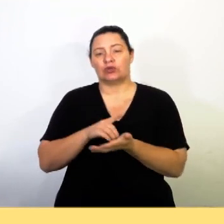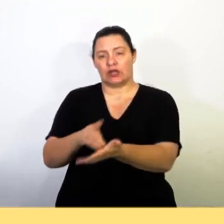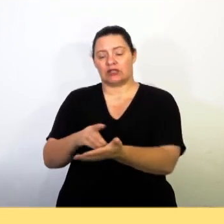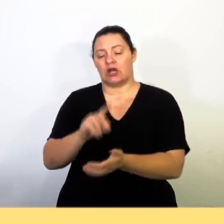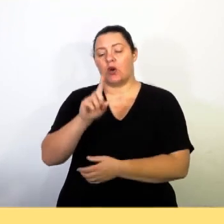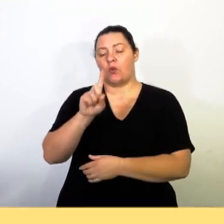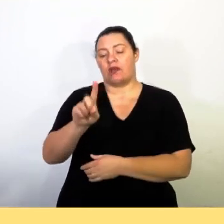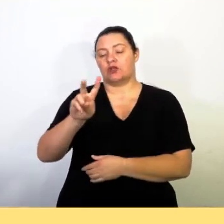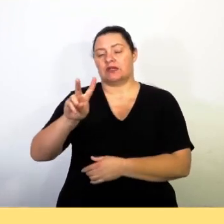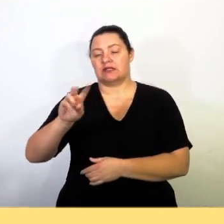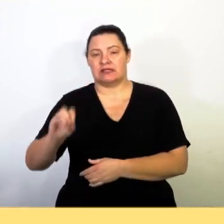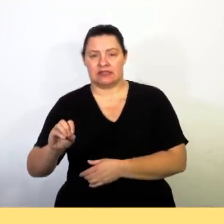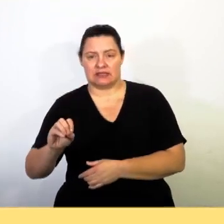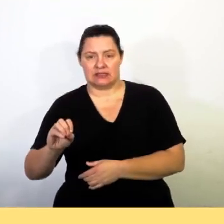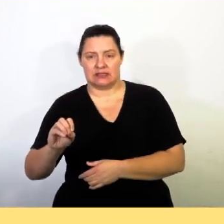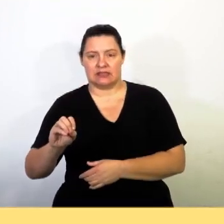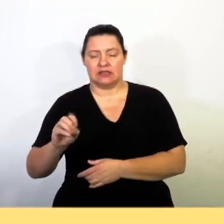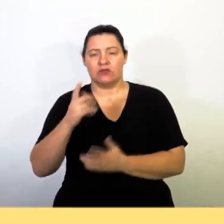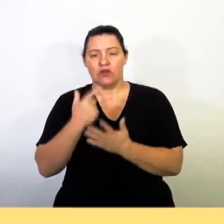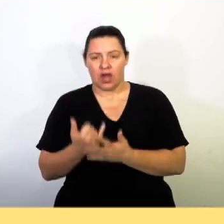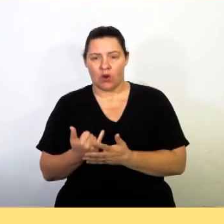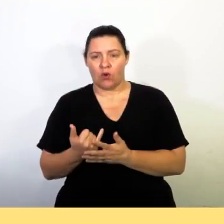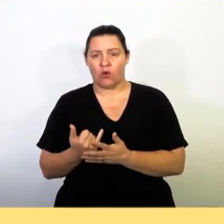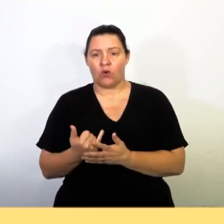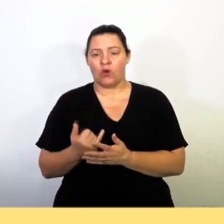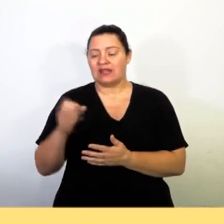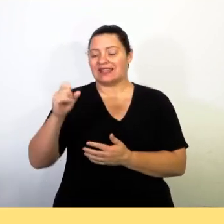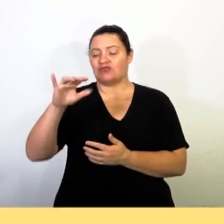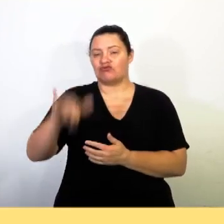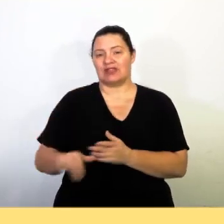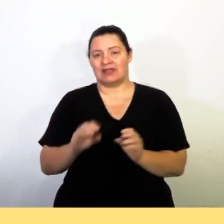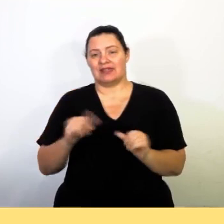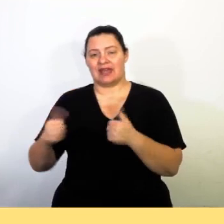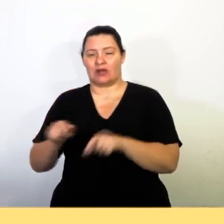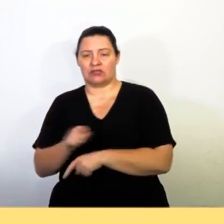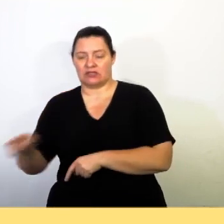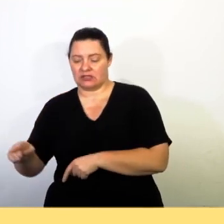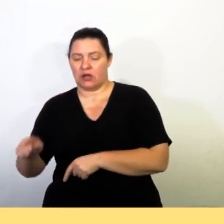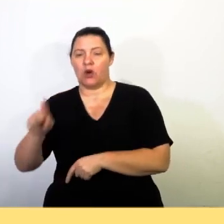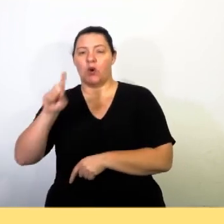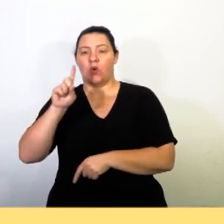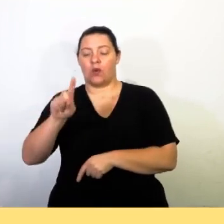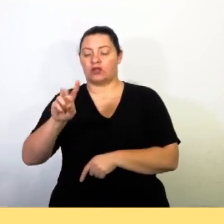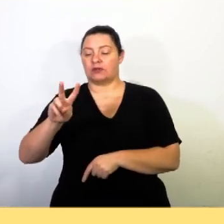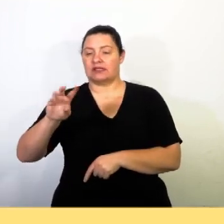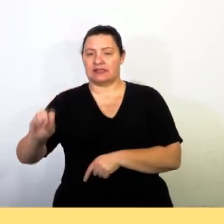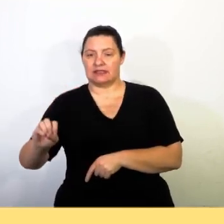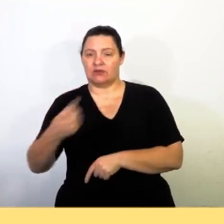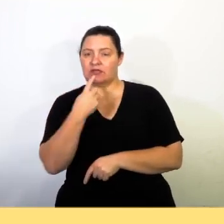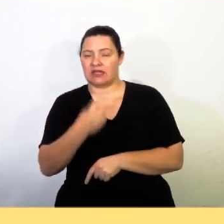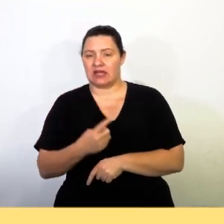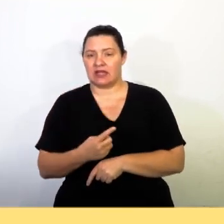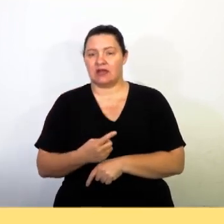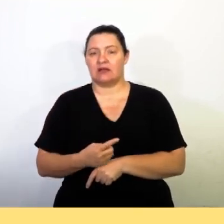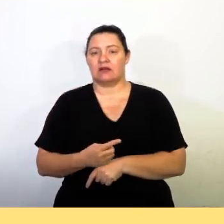donate? We donated 120. So I'm going to bring it now to my sundry accounts. It's going to be 120 and I'm